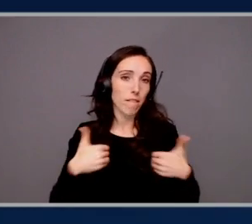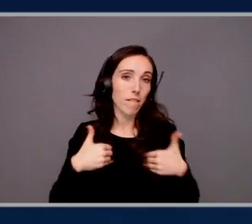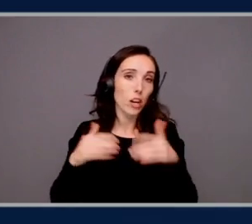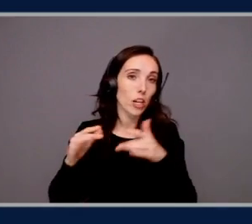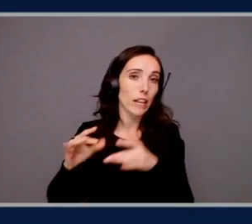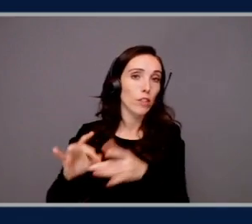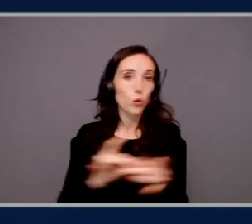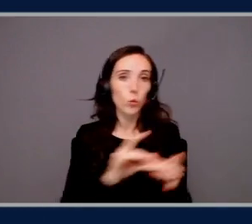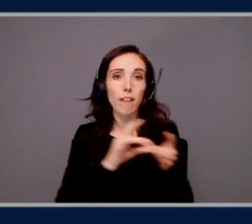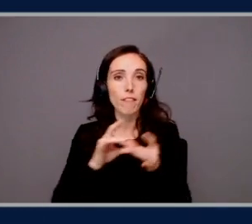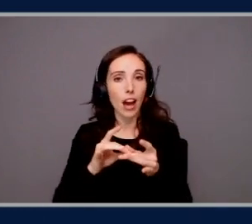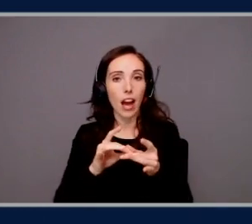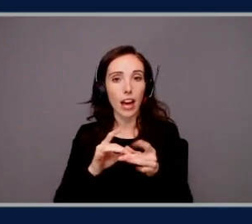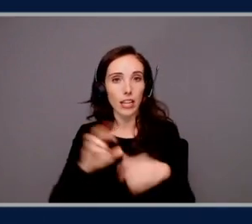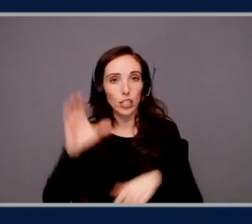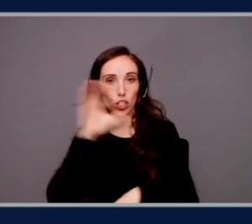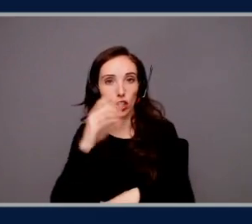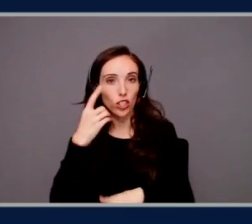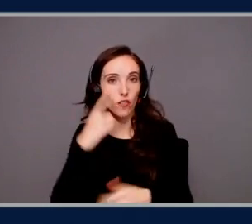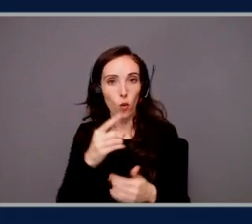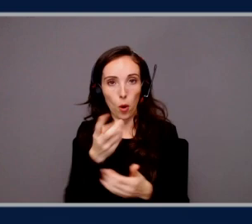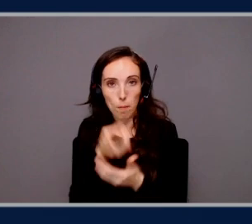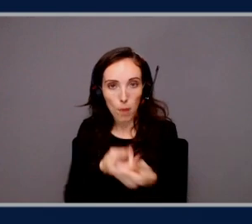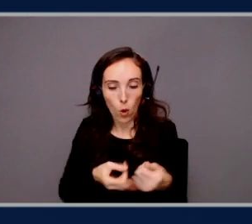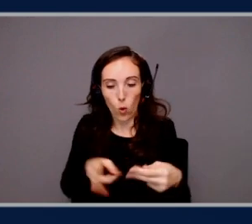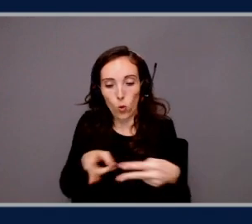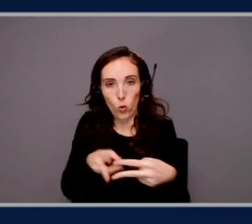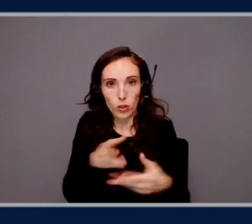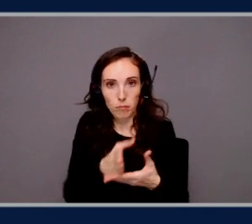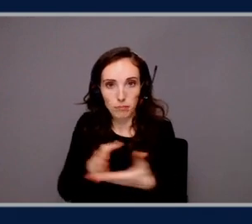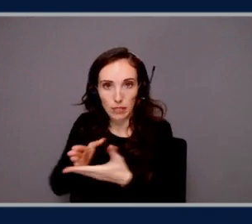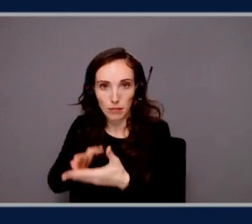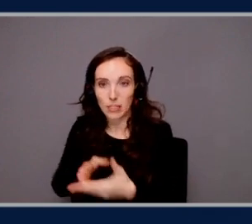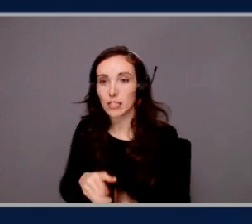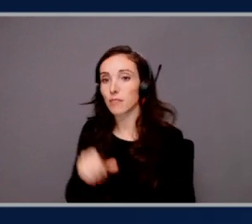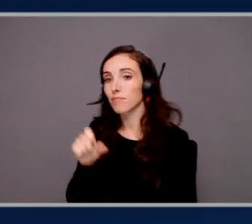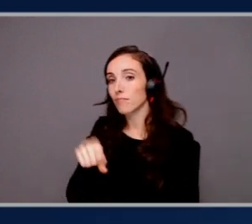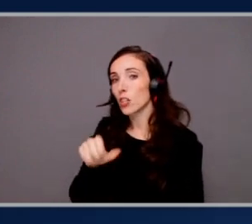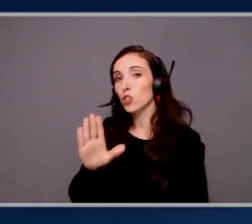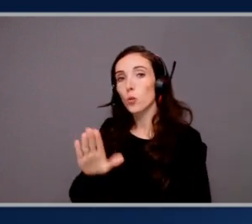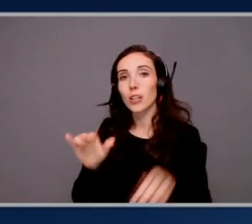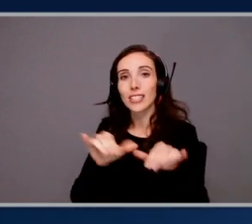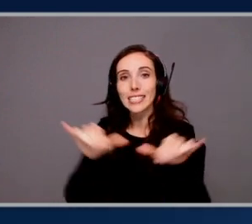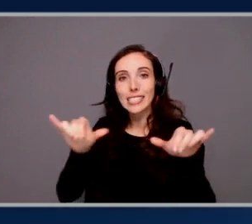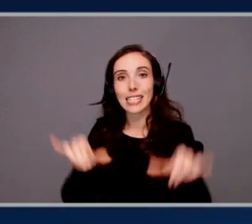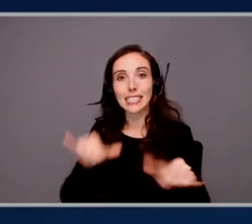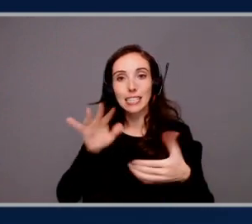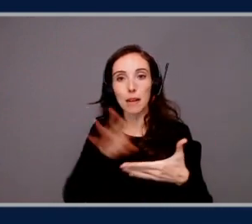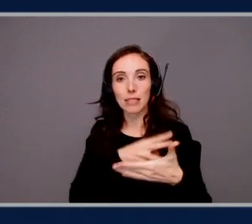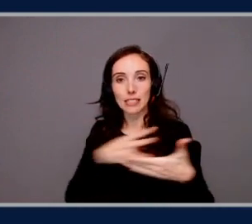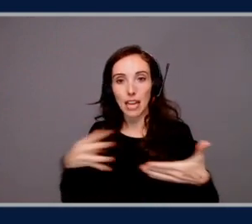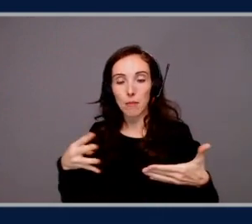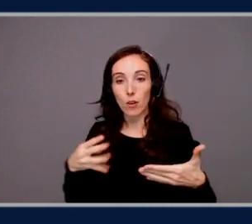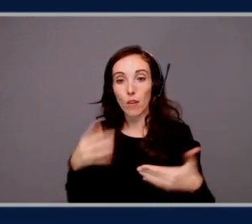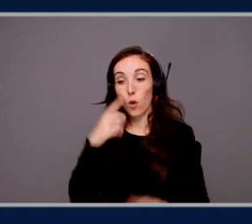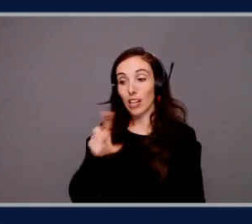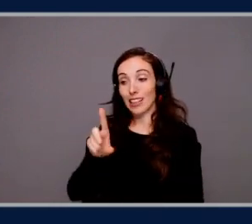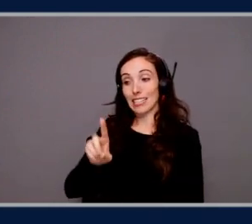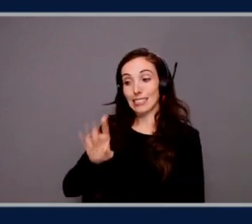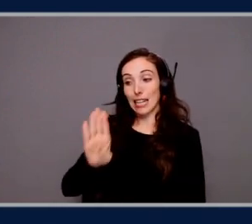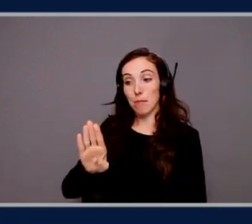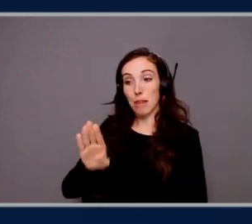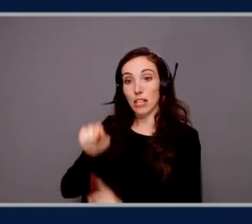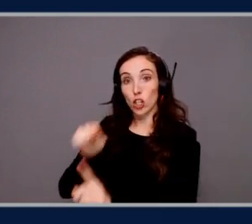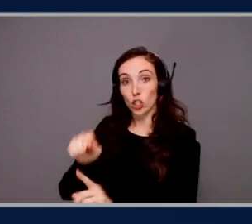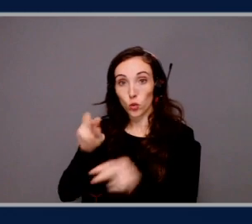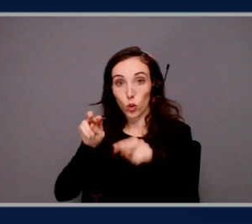both of these elements here. Exactly. That's good. Think about it as your system table for all your query engines. In a database, if you go and look at your system tables,